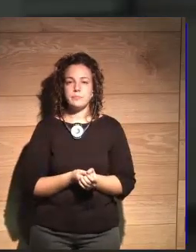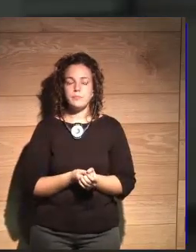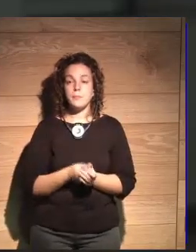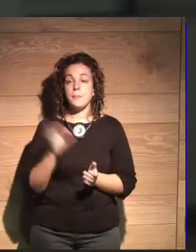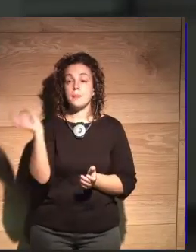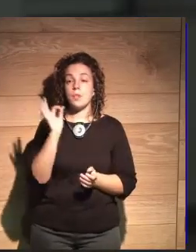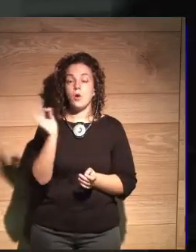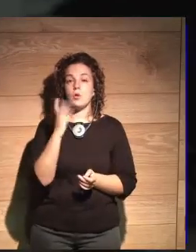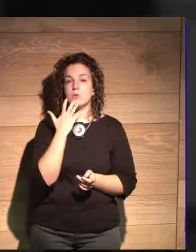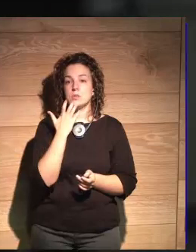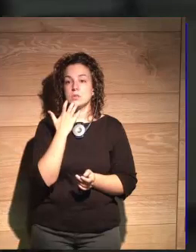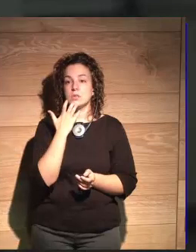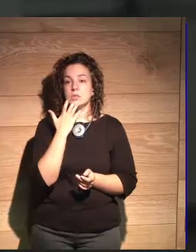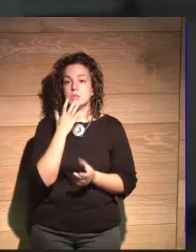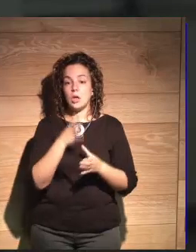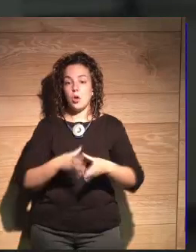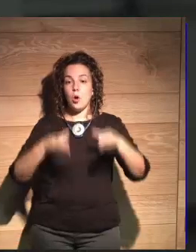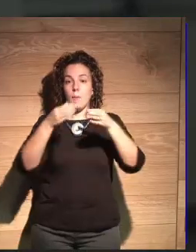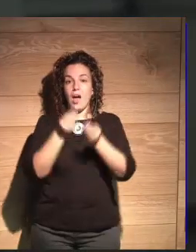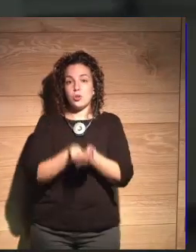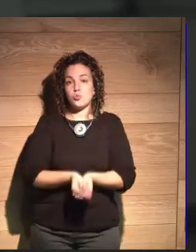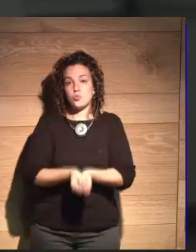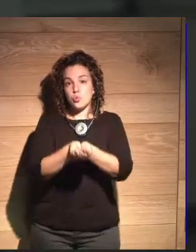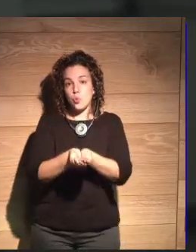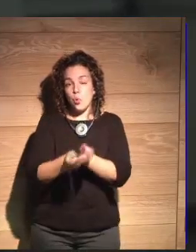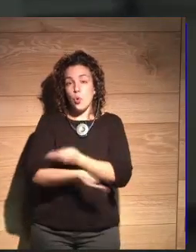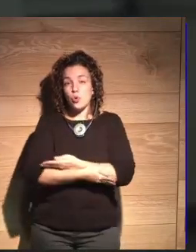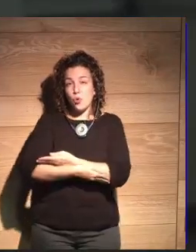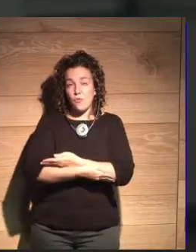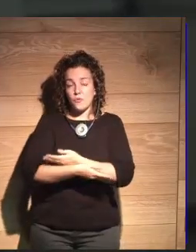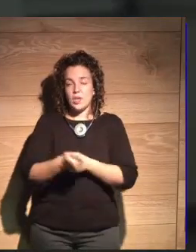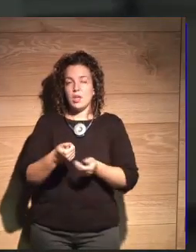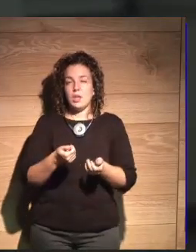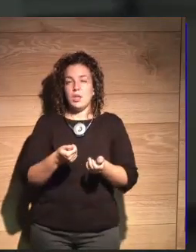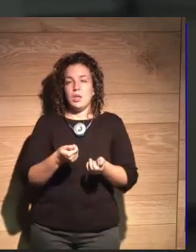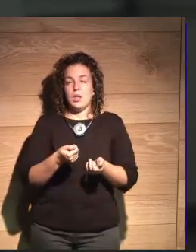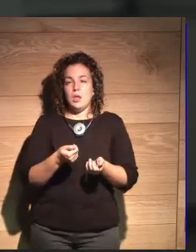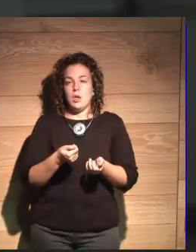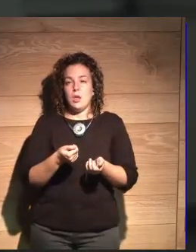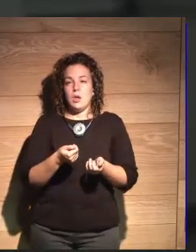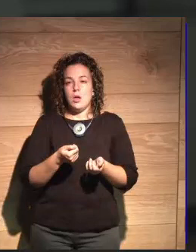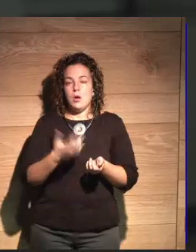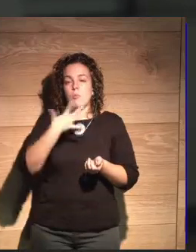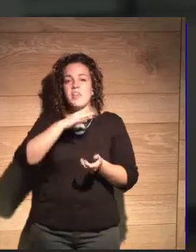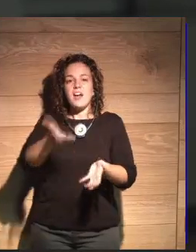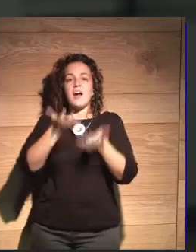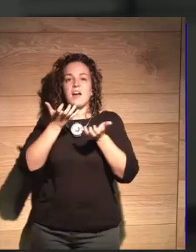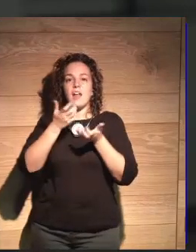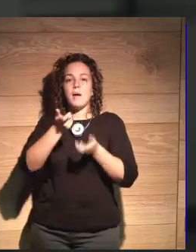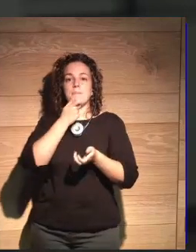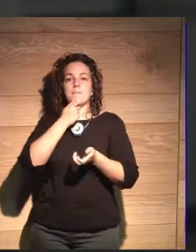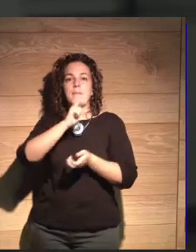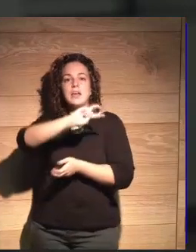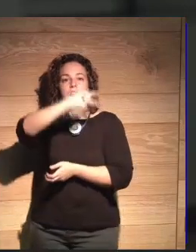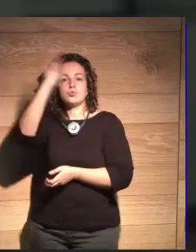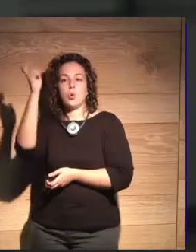Africa or by England, we need to devote more efforts to the big problems facing the